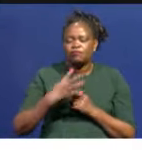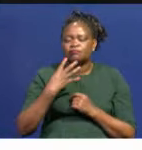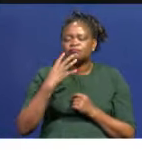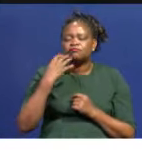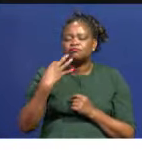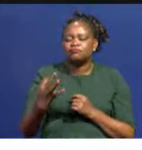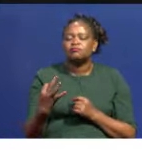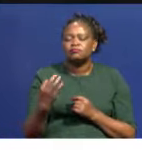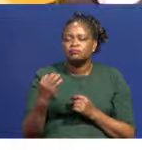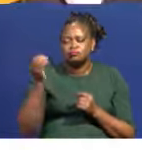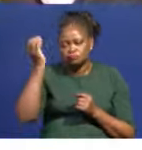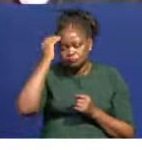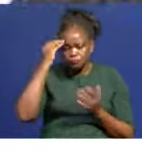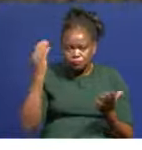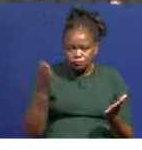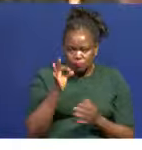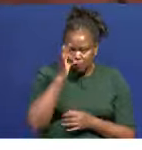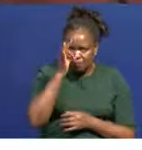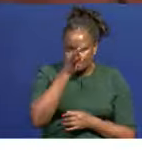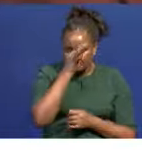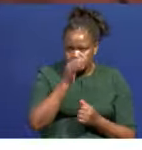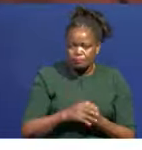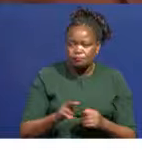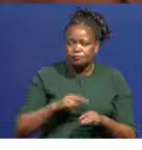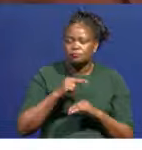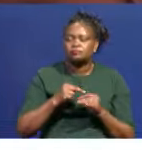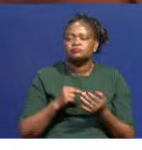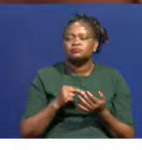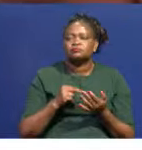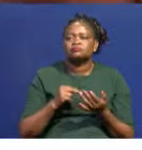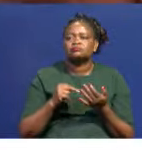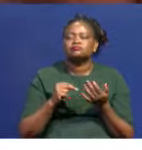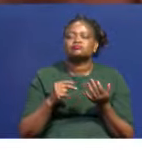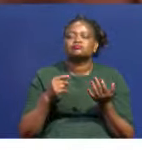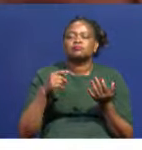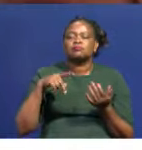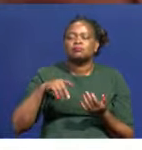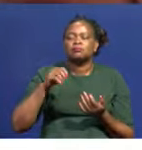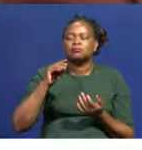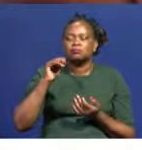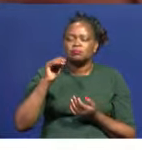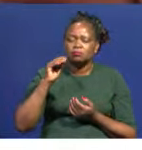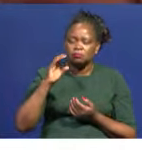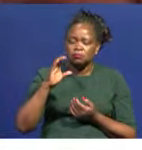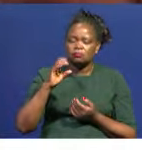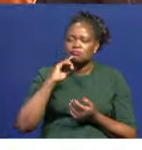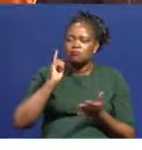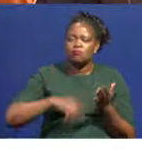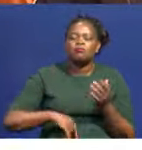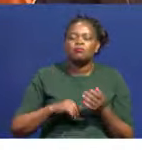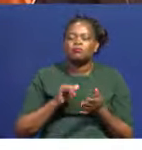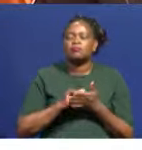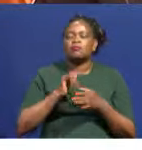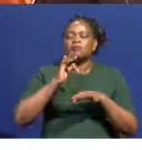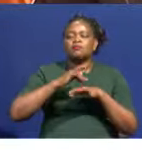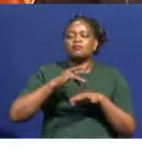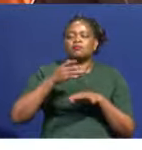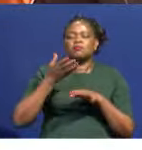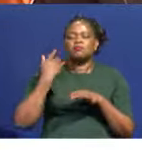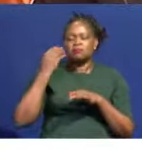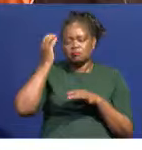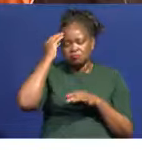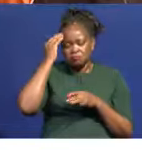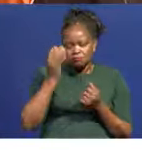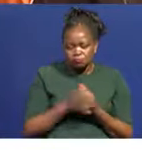4,300 students at Nyeri National Polytechnic, said the recognition of prior learning policy launched recently is